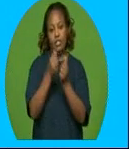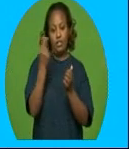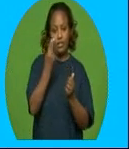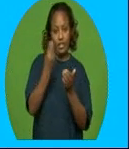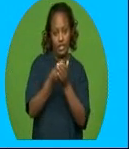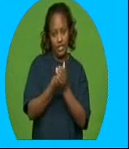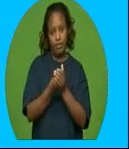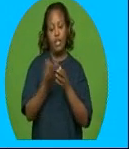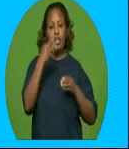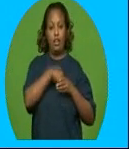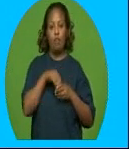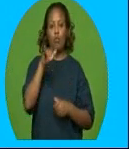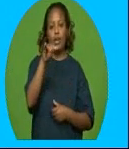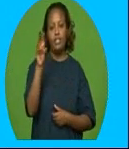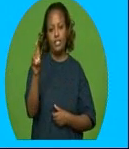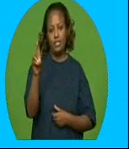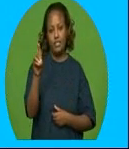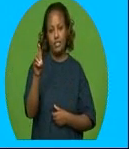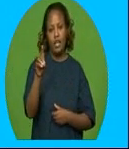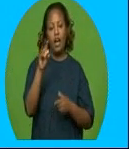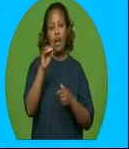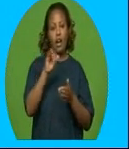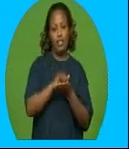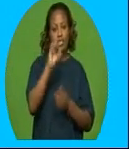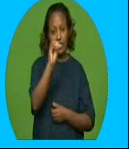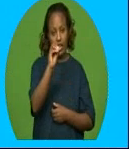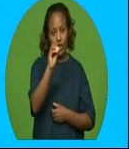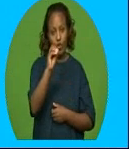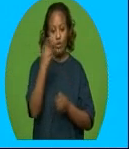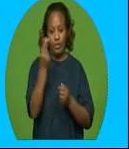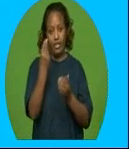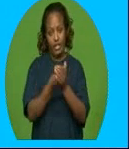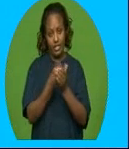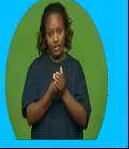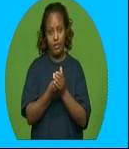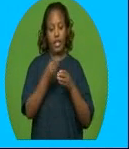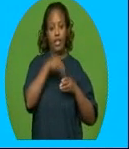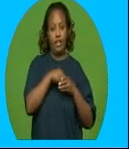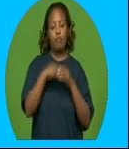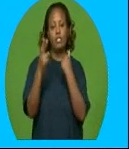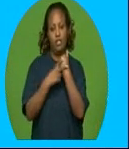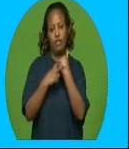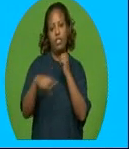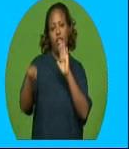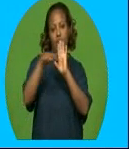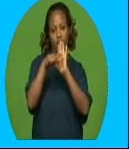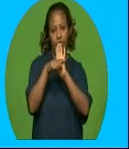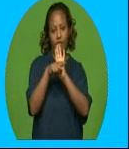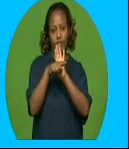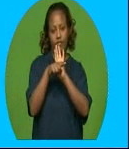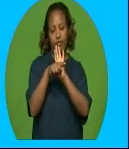with disposable income YD. At zero disposable income, saving